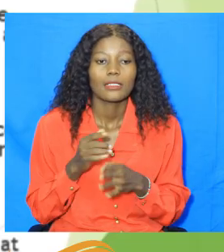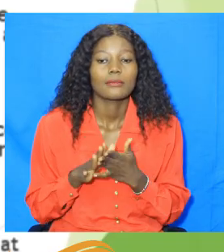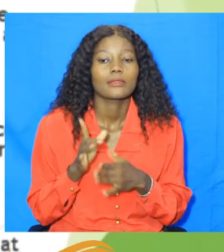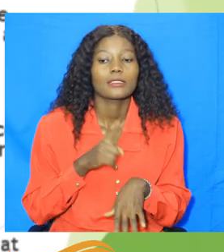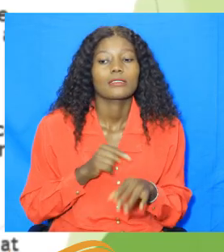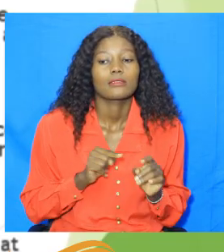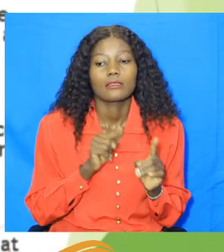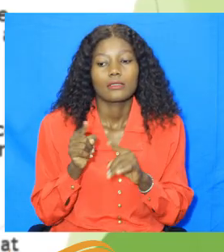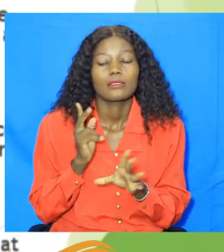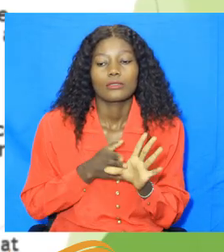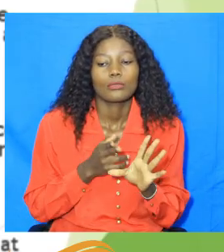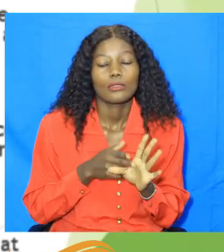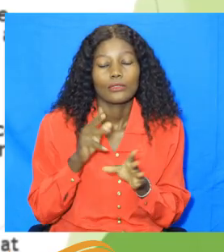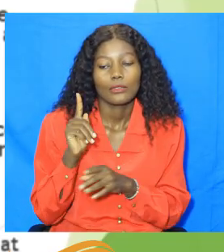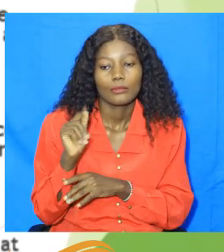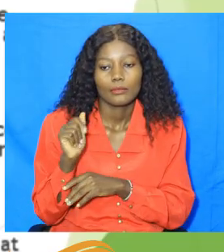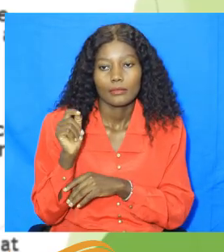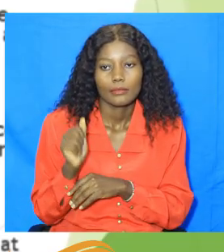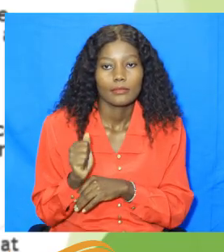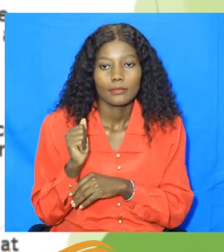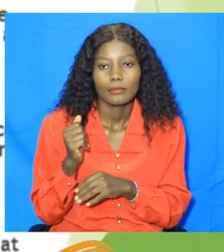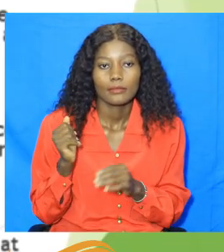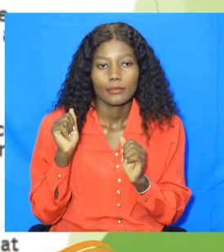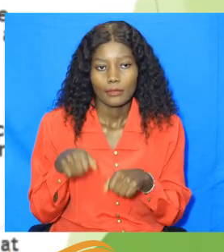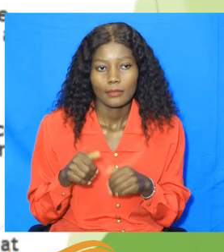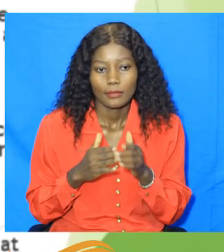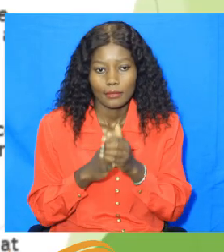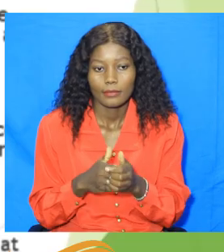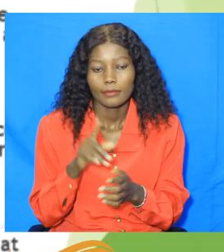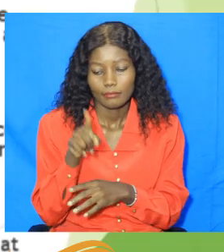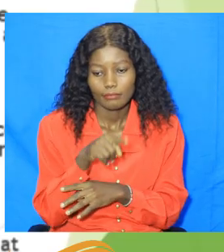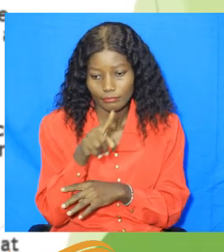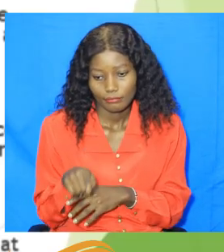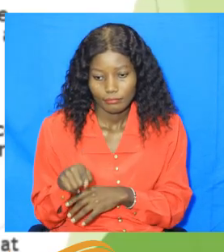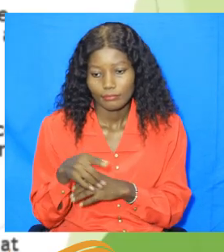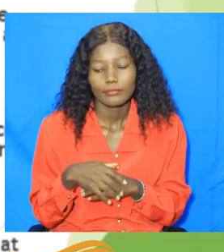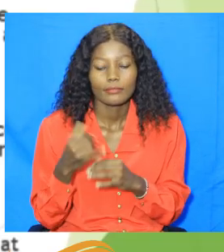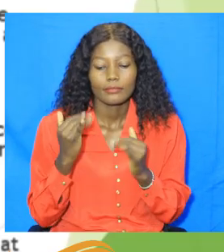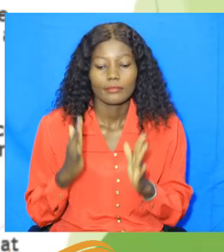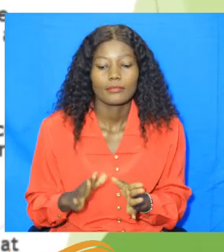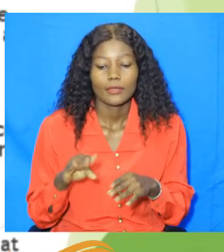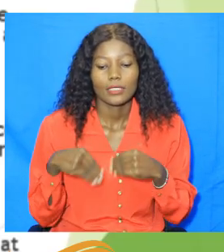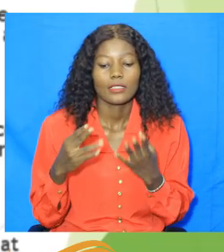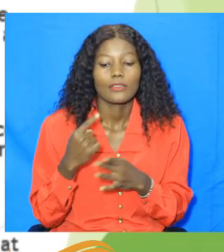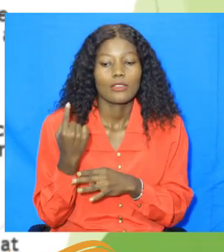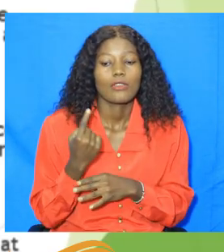That will amount to a disqualification. An athlete is given only 35 seconds from the time